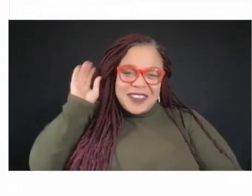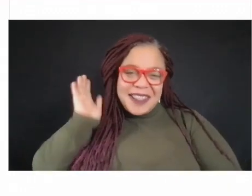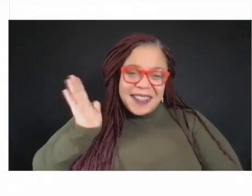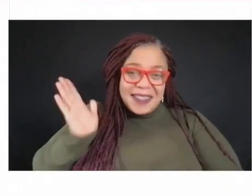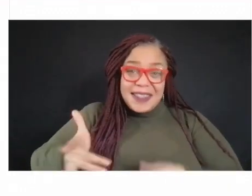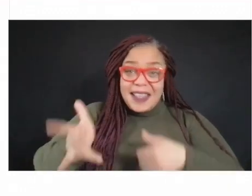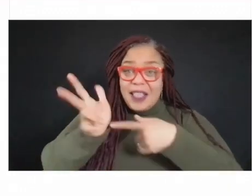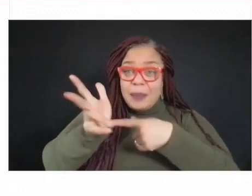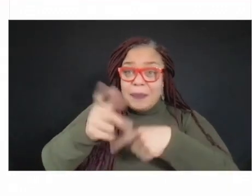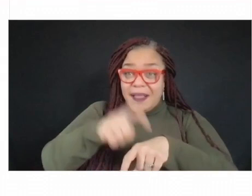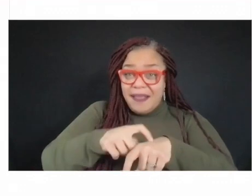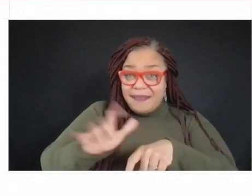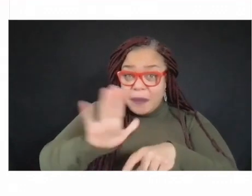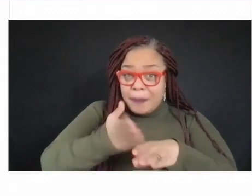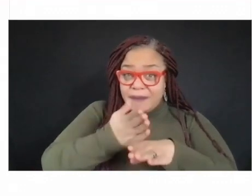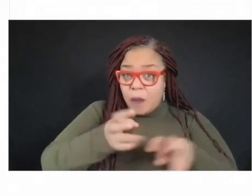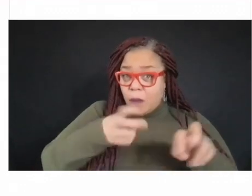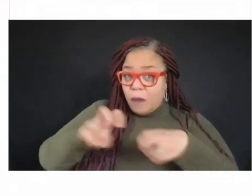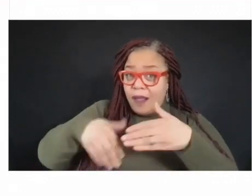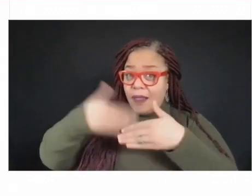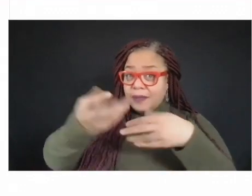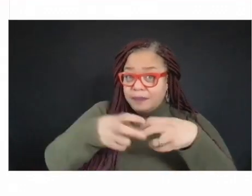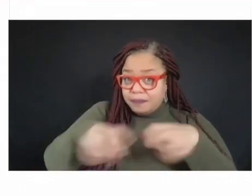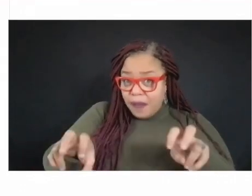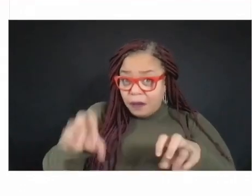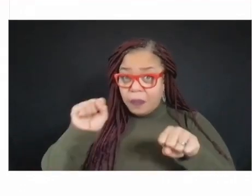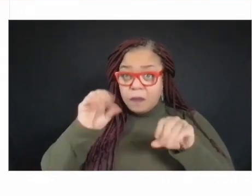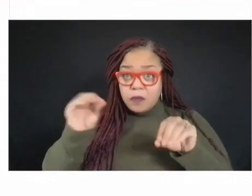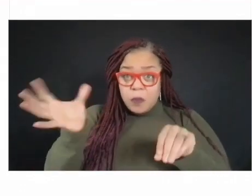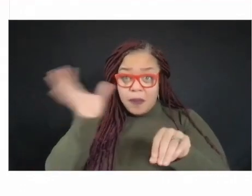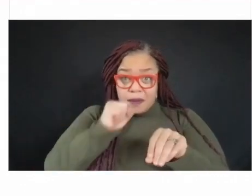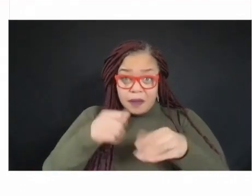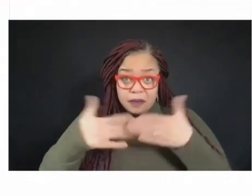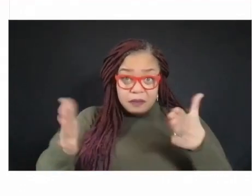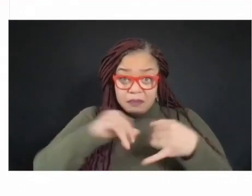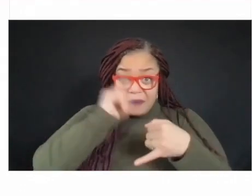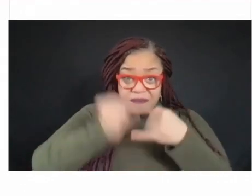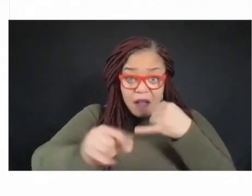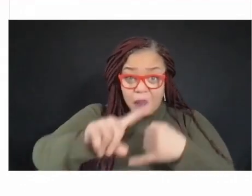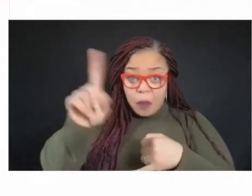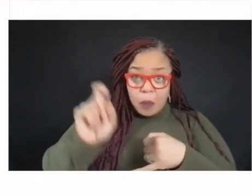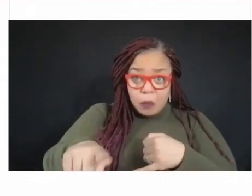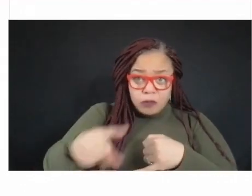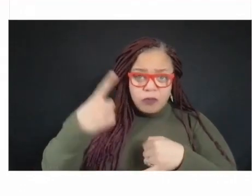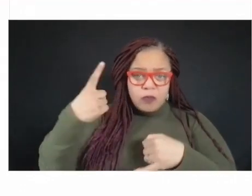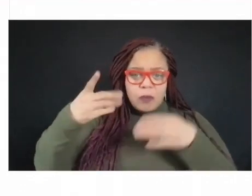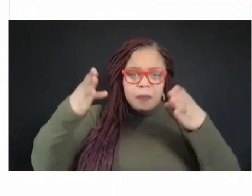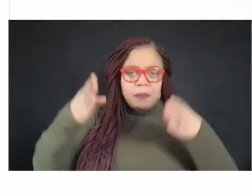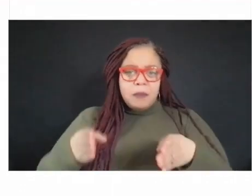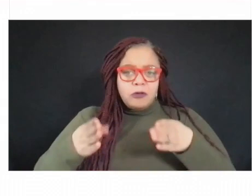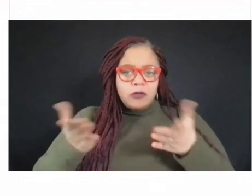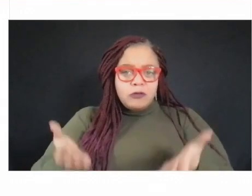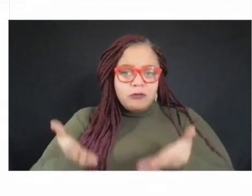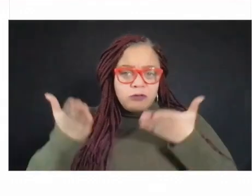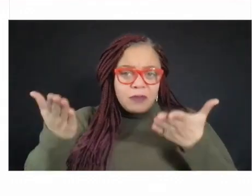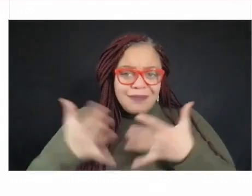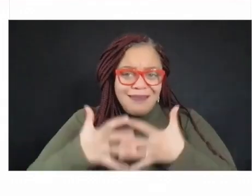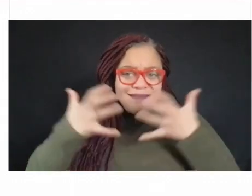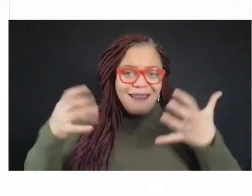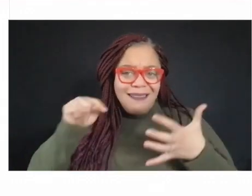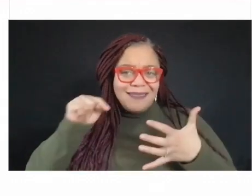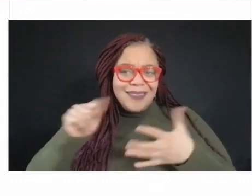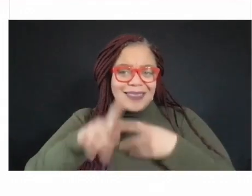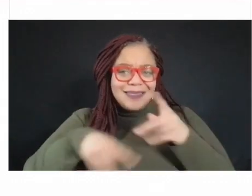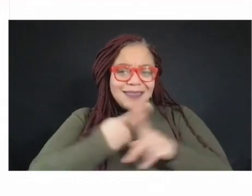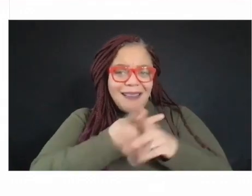panel. So I guess as a final question, some have suggested that a lot of this connects to information